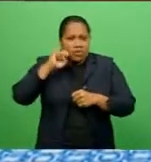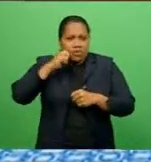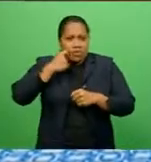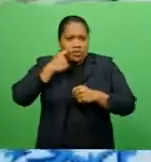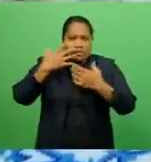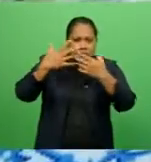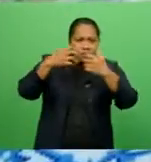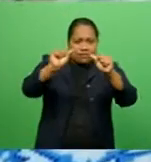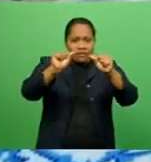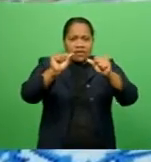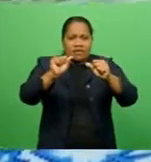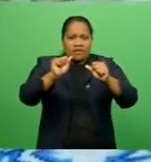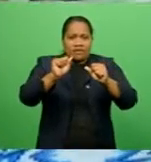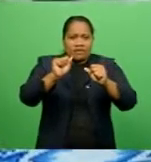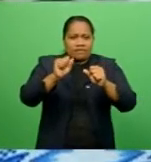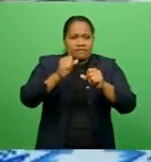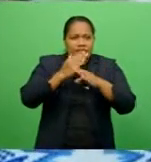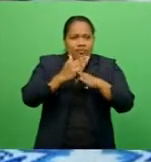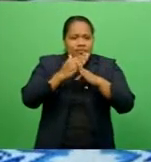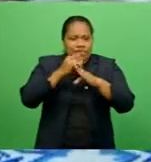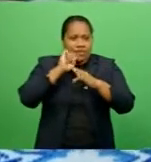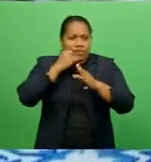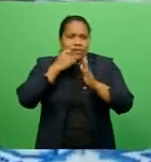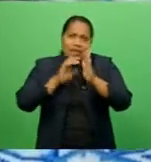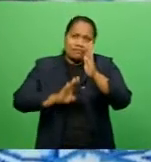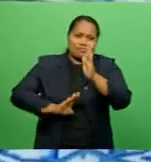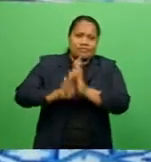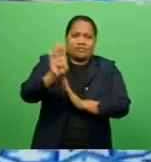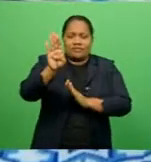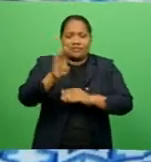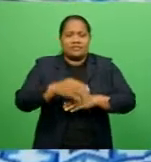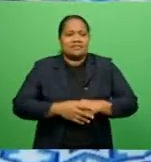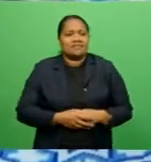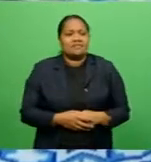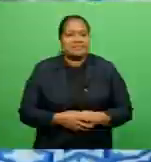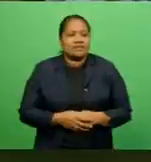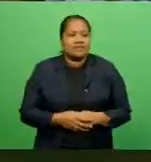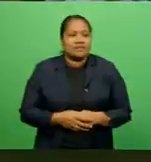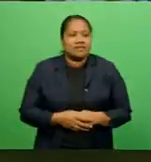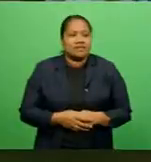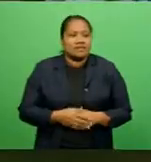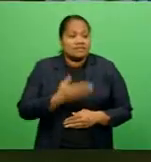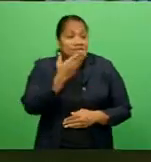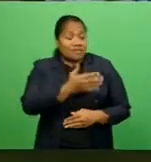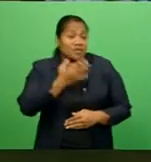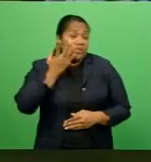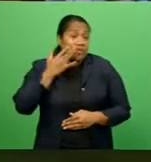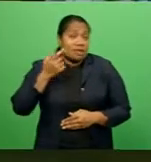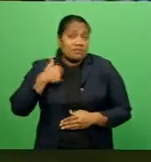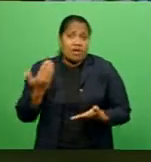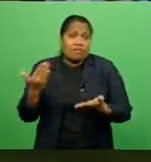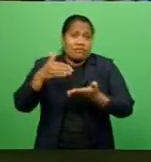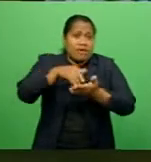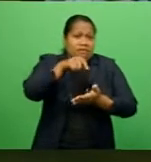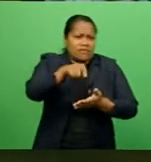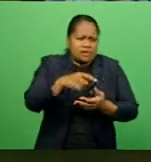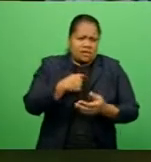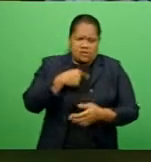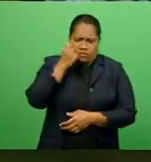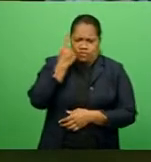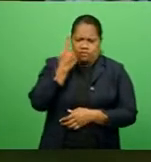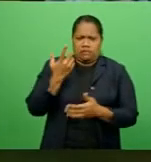greater heights and bring her this far in life. Once I got there, then I realized that nursing was not just about